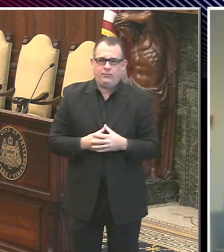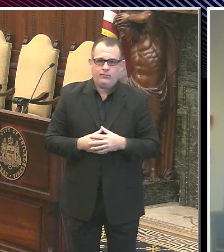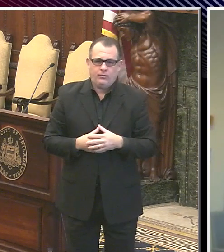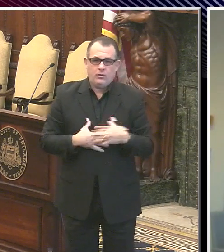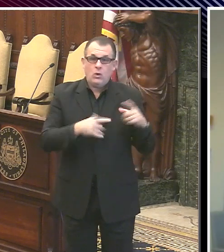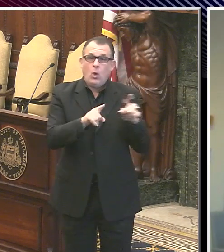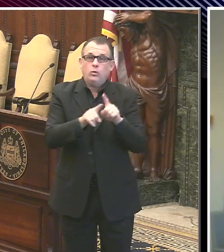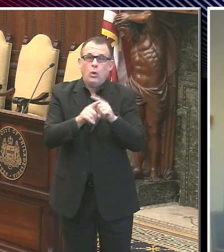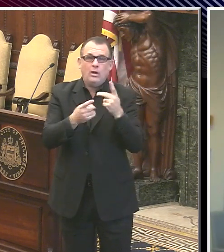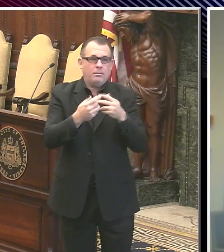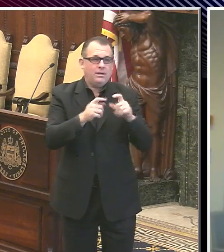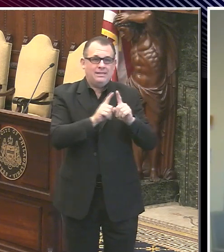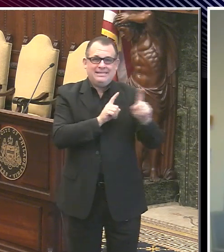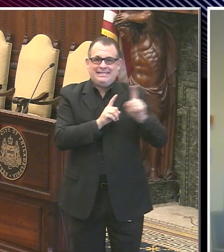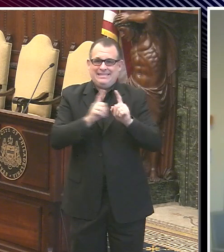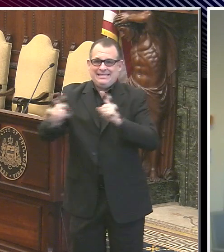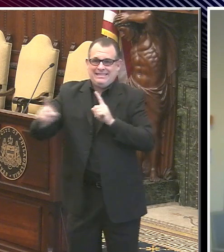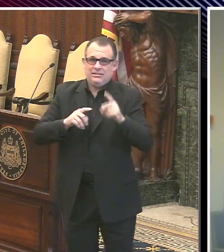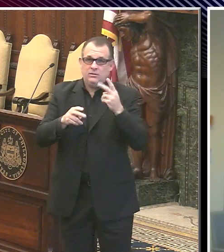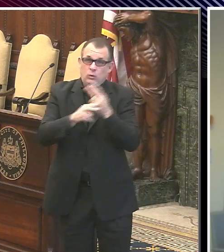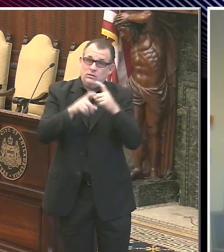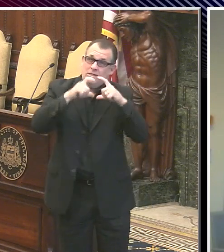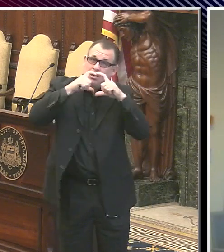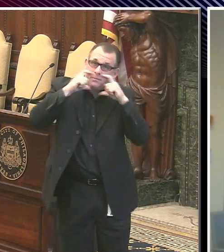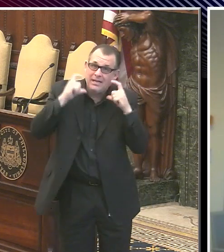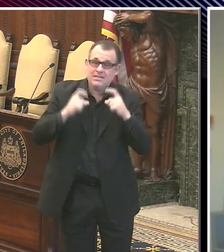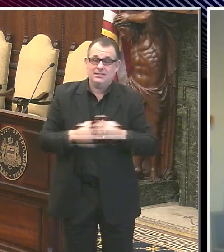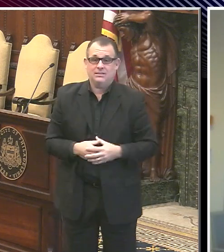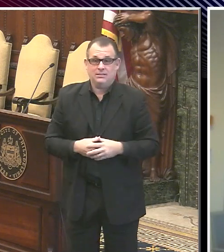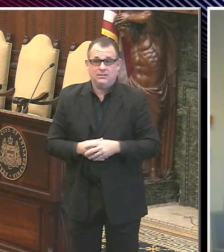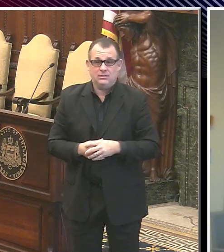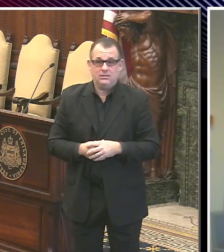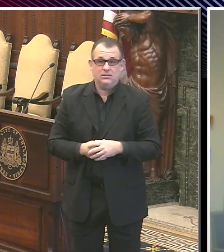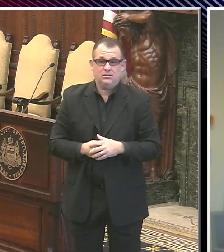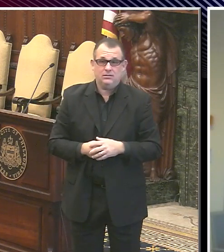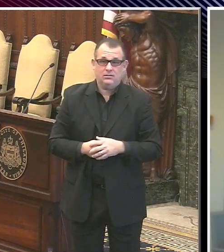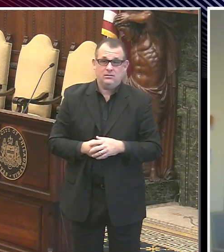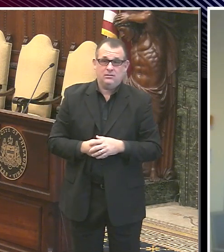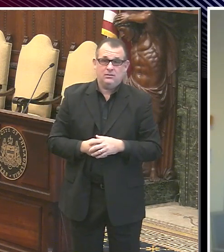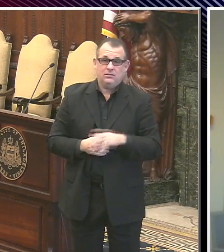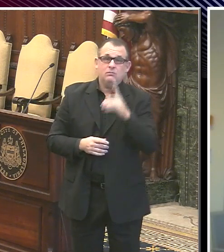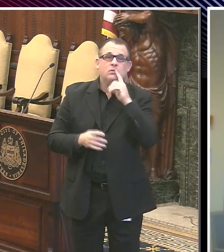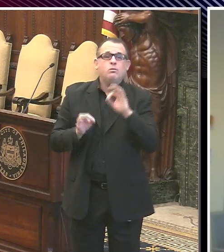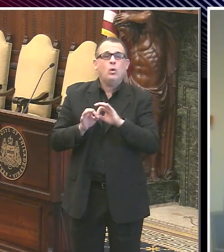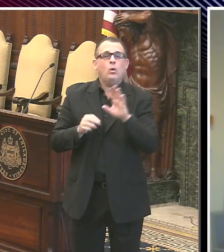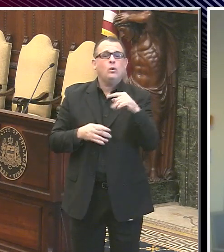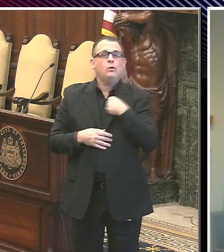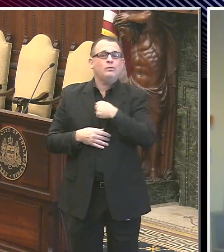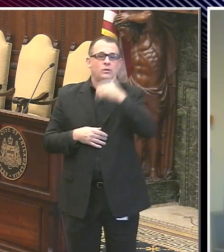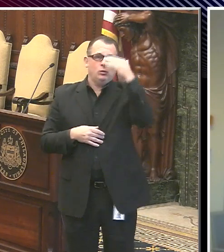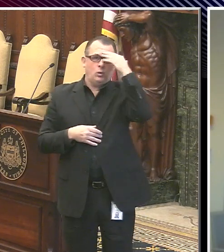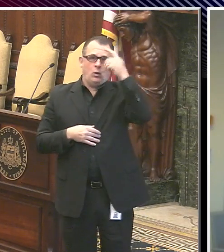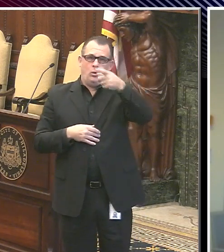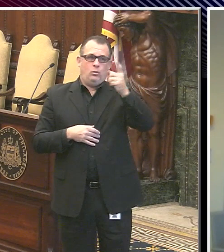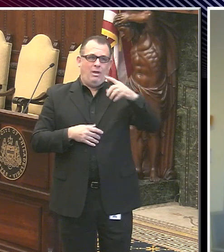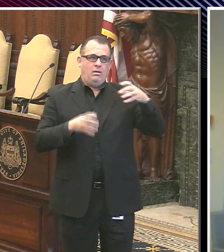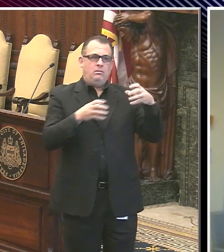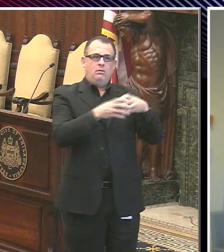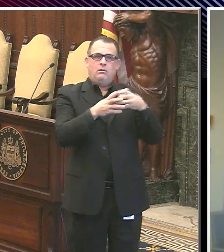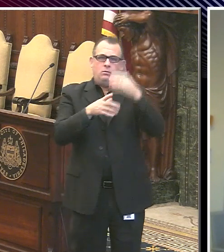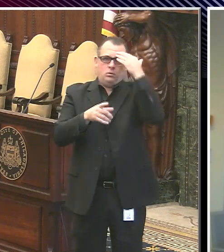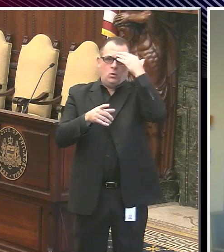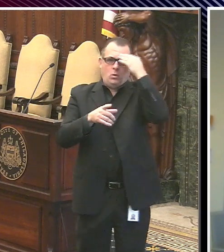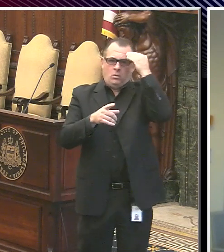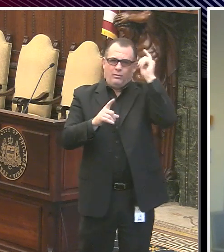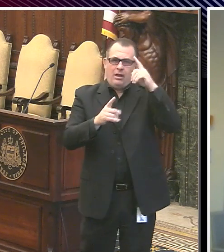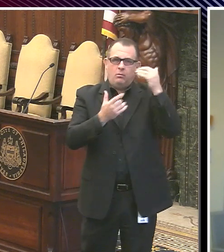their distance and use masks. We'll put special emphasis on where we know the spread is occurring, all while trying to minimize the harm